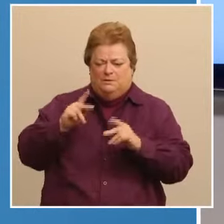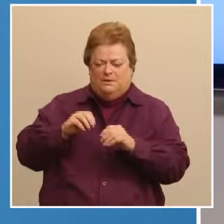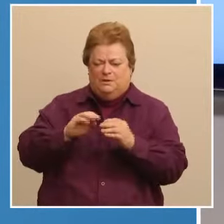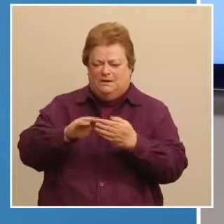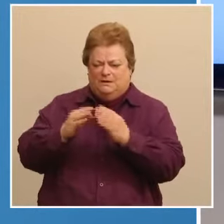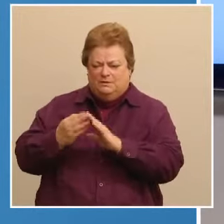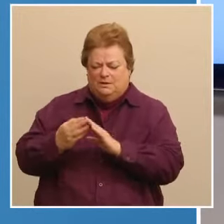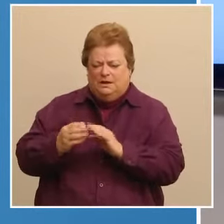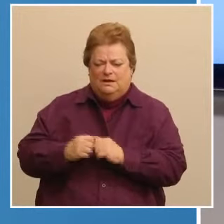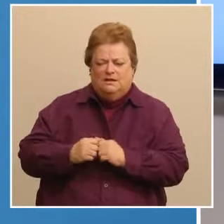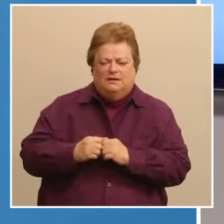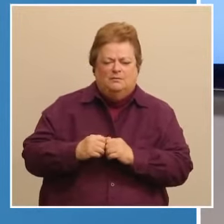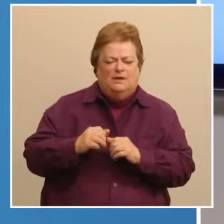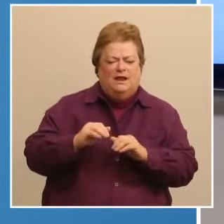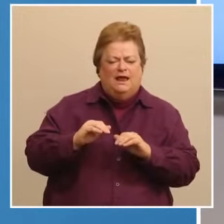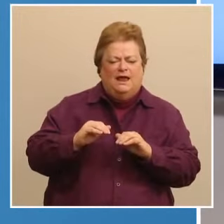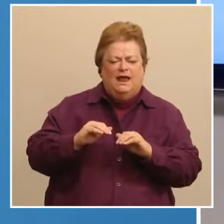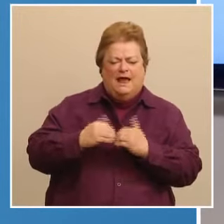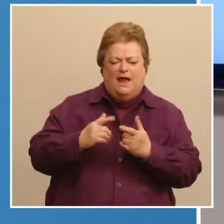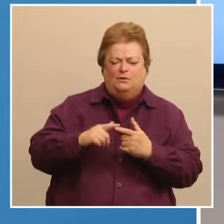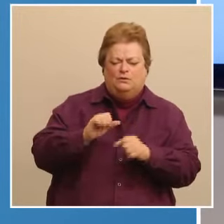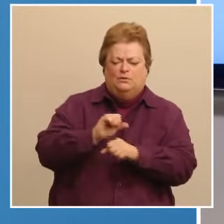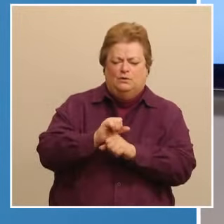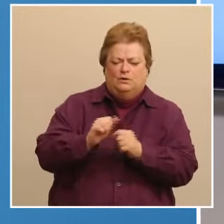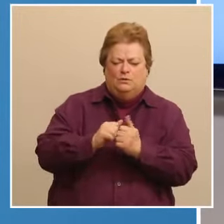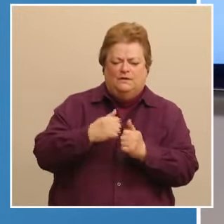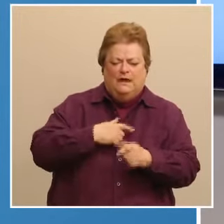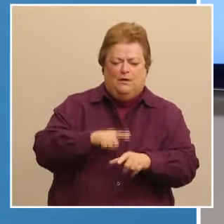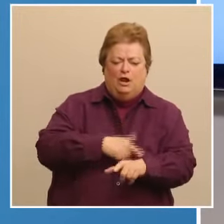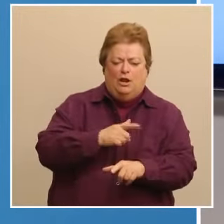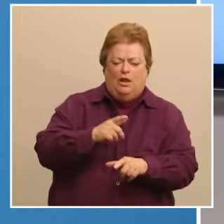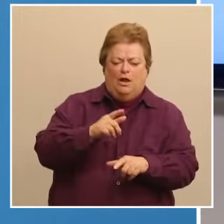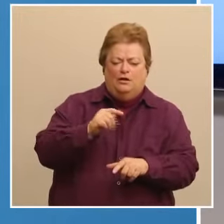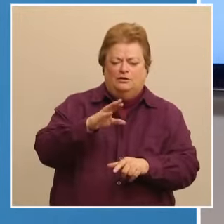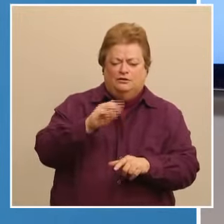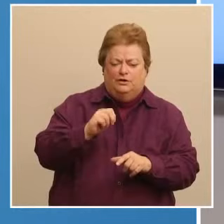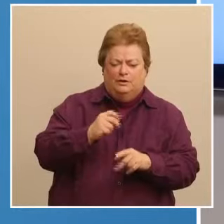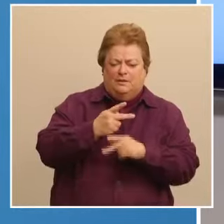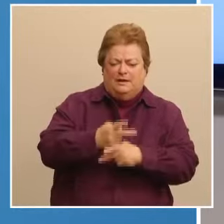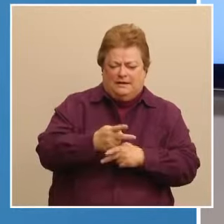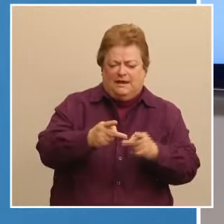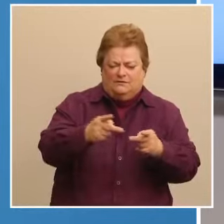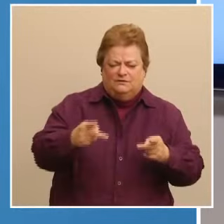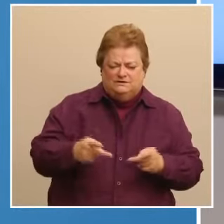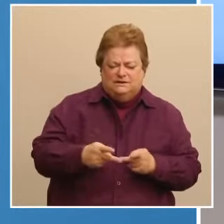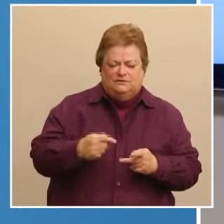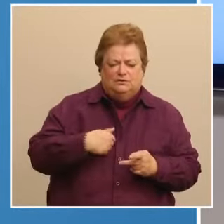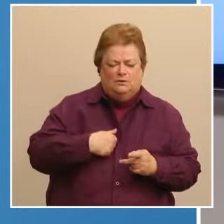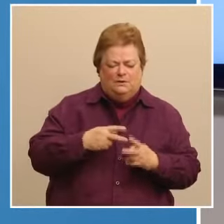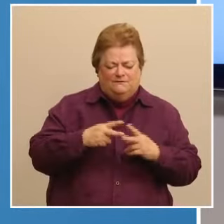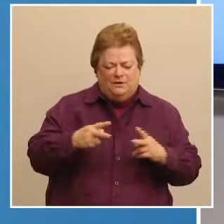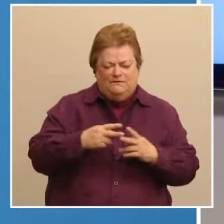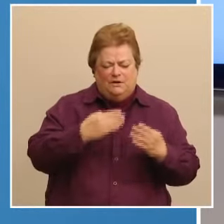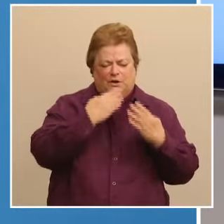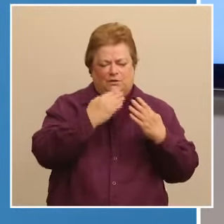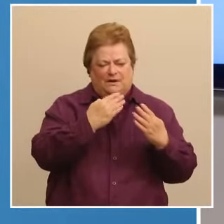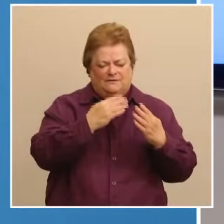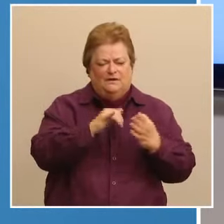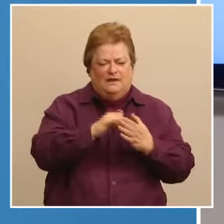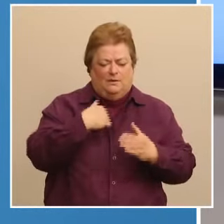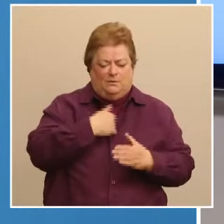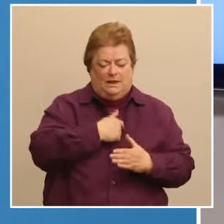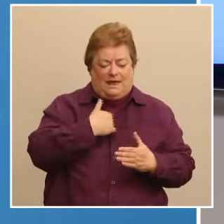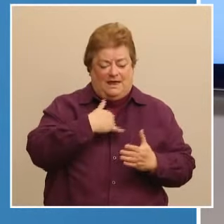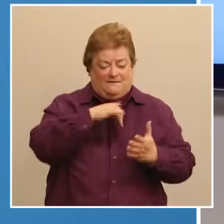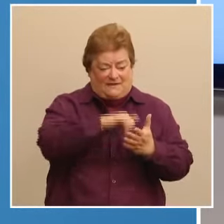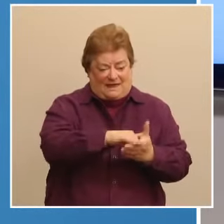what they do with that, but working with our long-term care centers. So we're deeply grateful that we have this resource in our community.